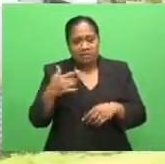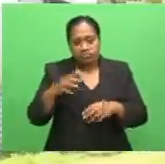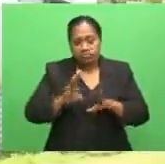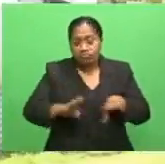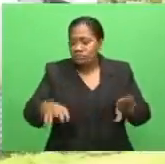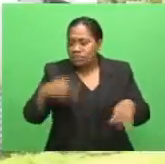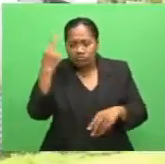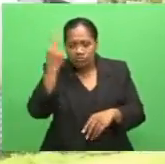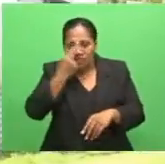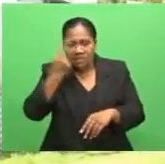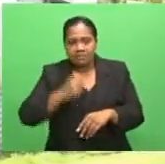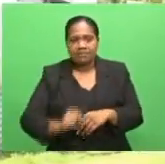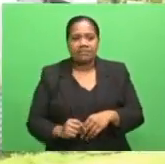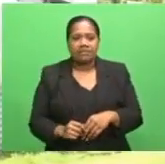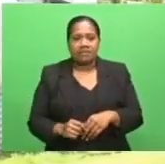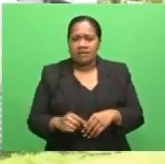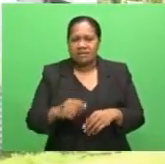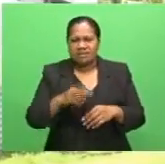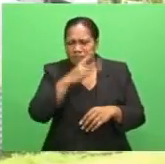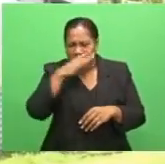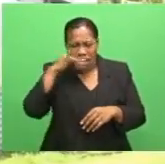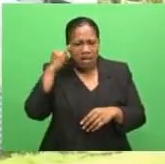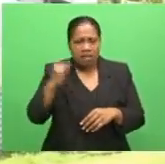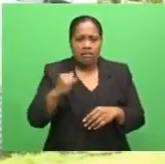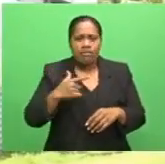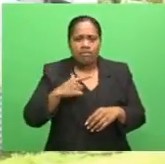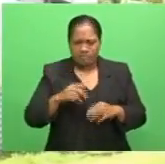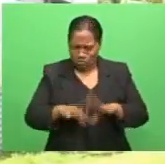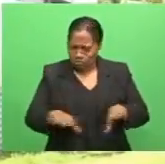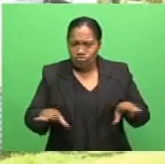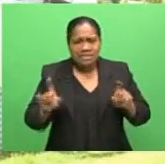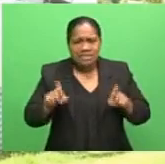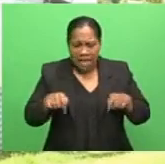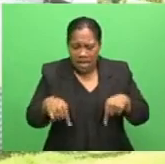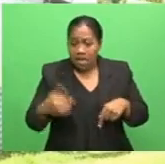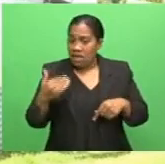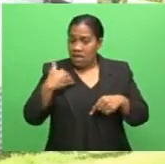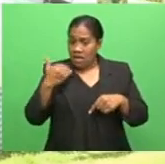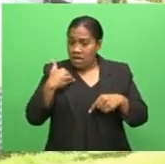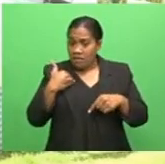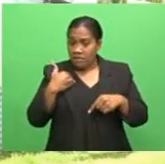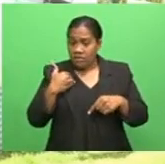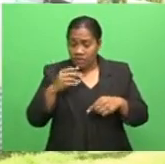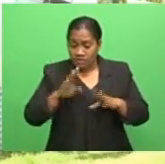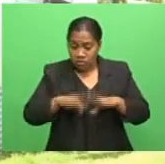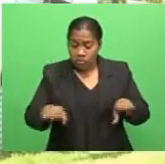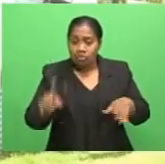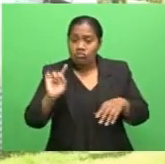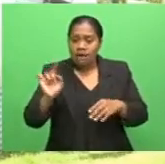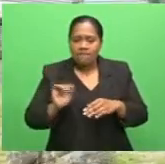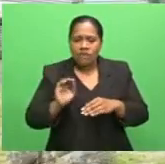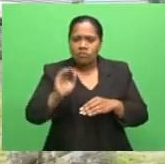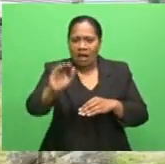is very bad because small kids staying here, and the health of the kids is a future of the